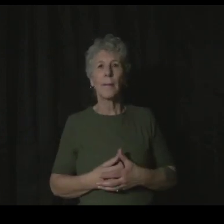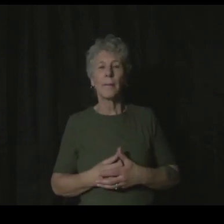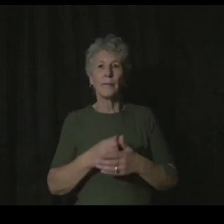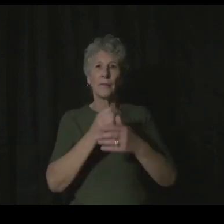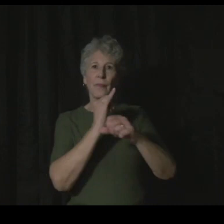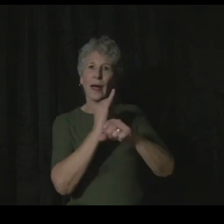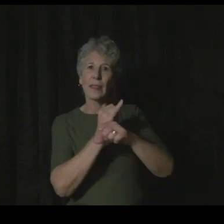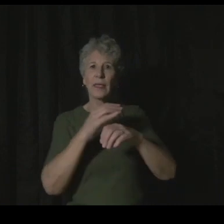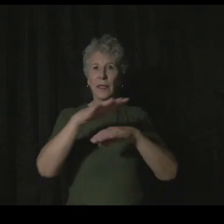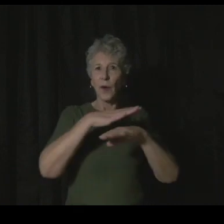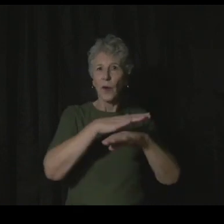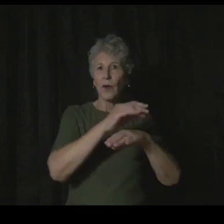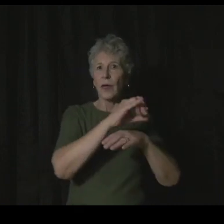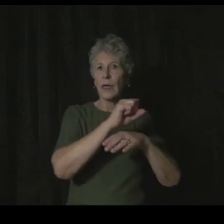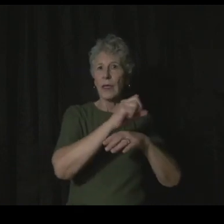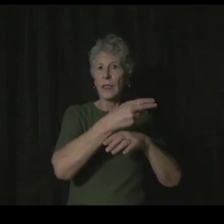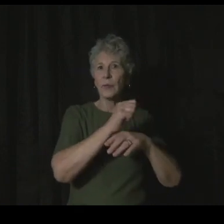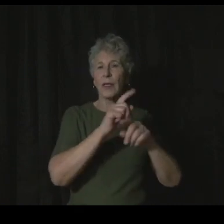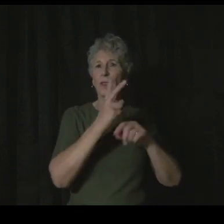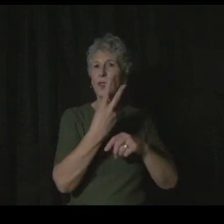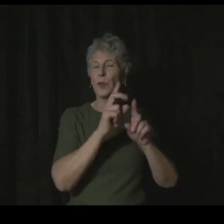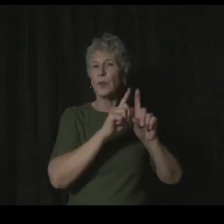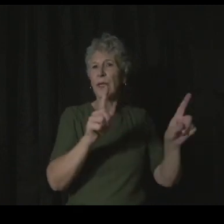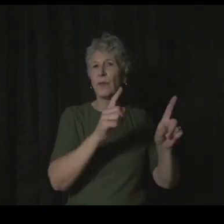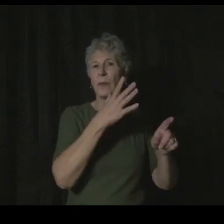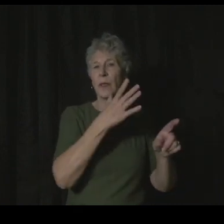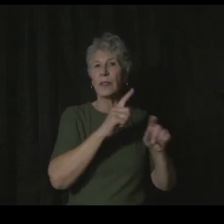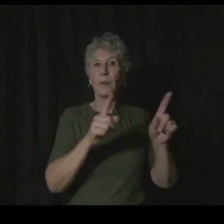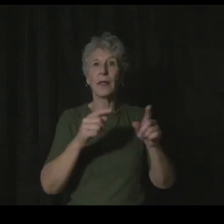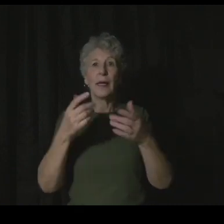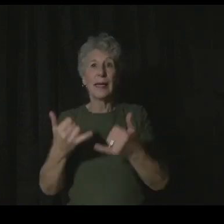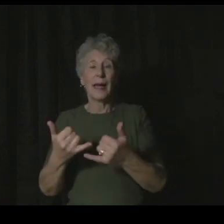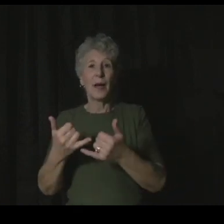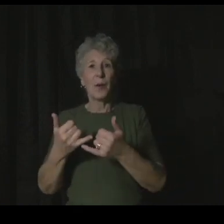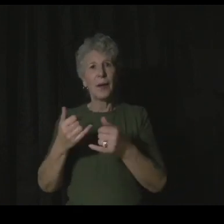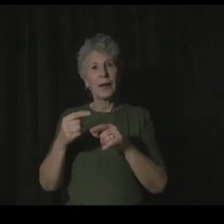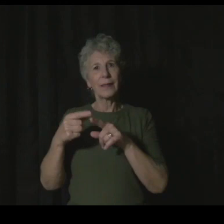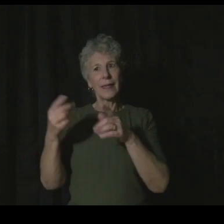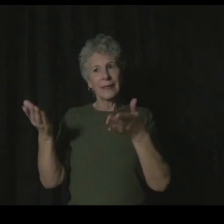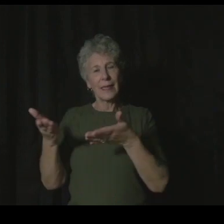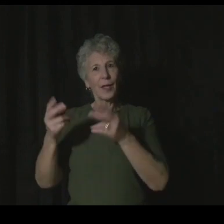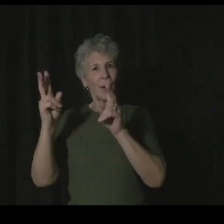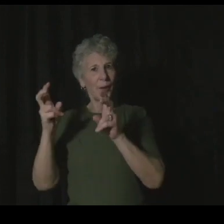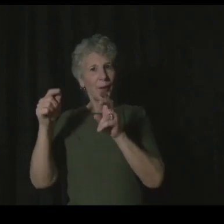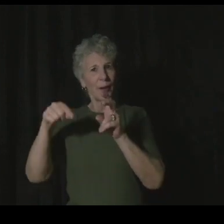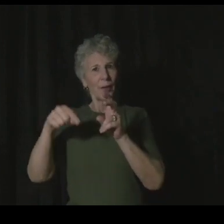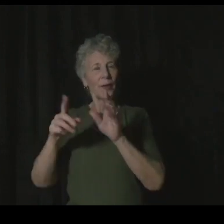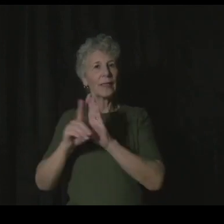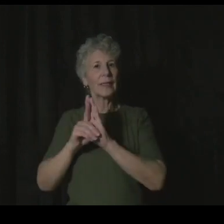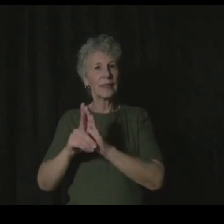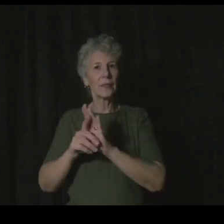Isaac over Ishmael issue, two different mothers, but Paul now calls forward another scriptural illustration that's more